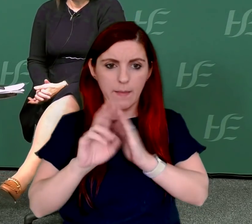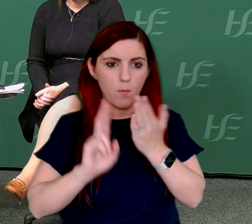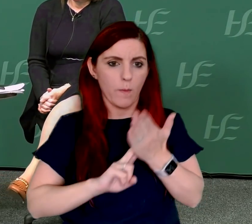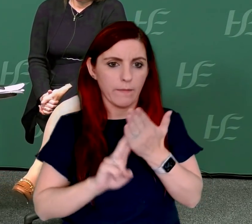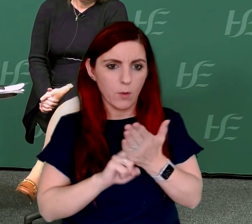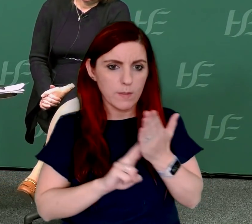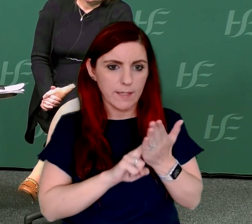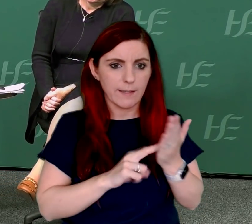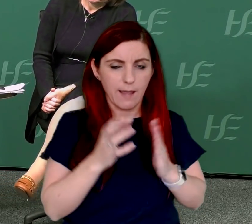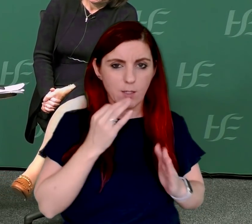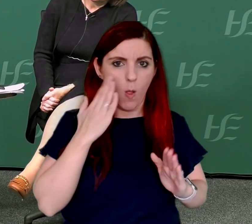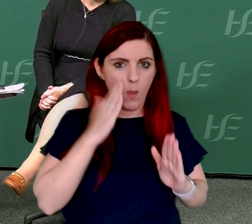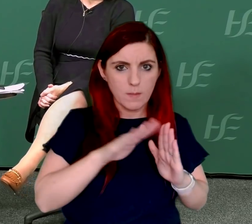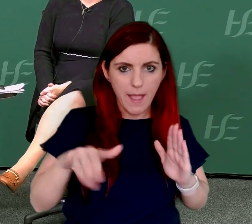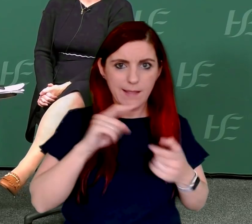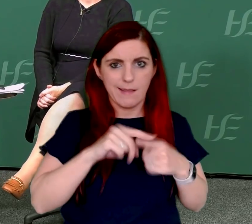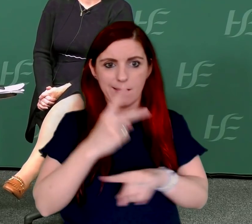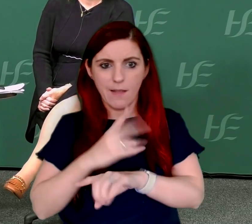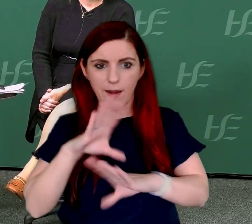key. But the